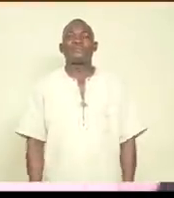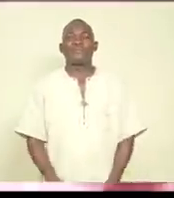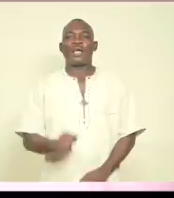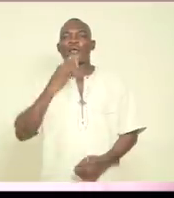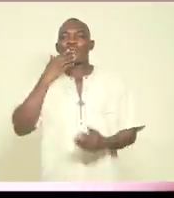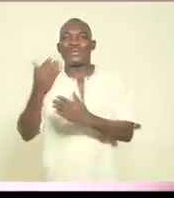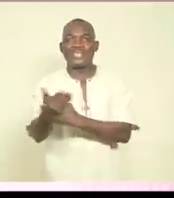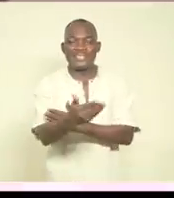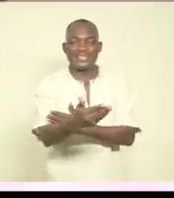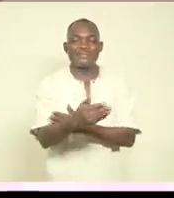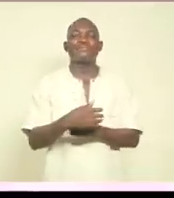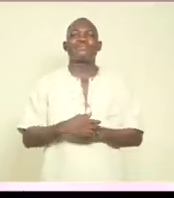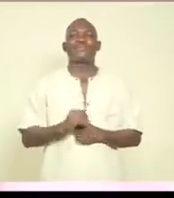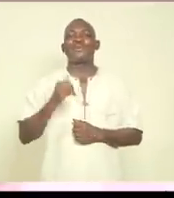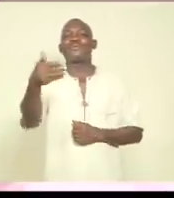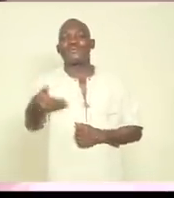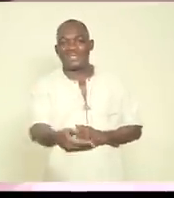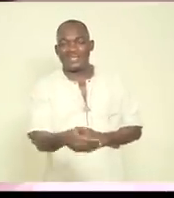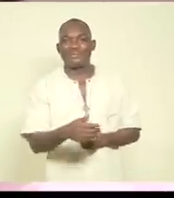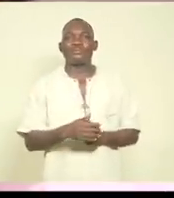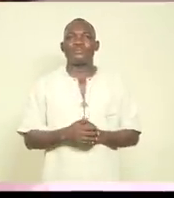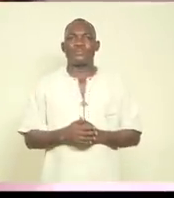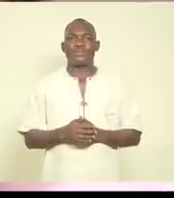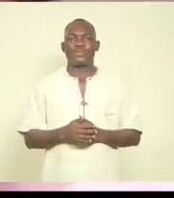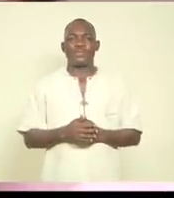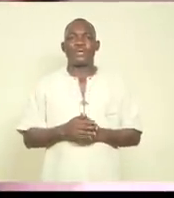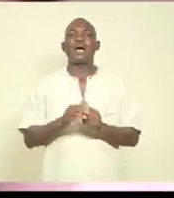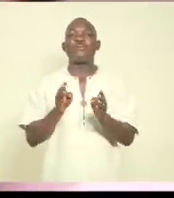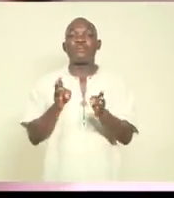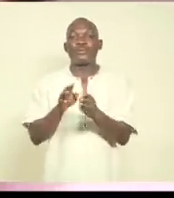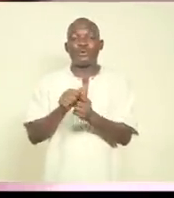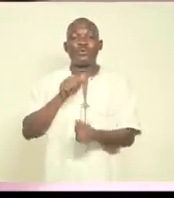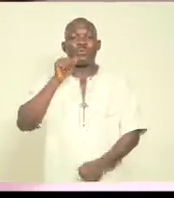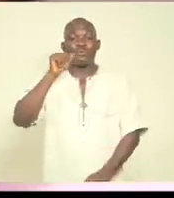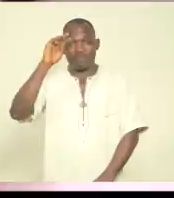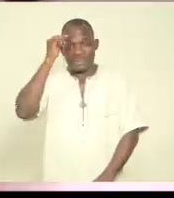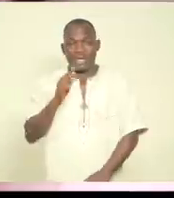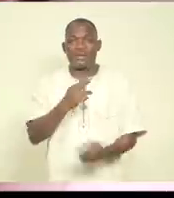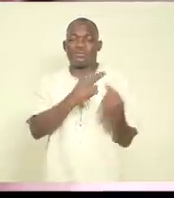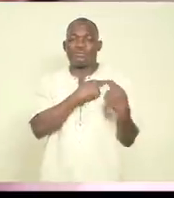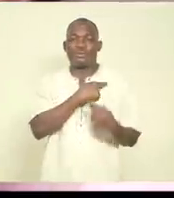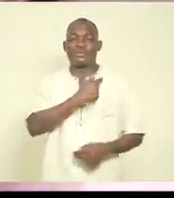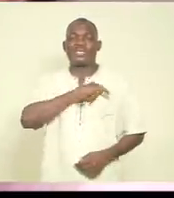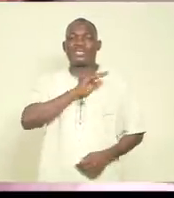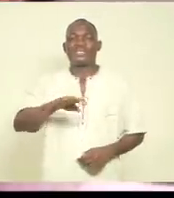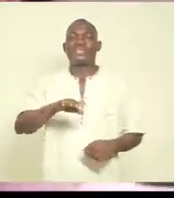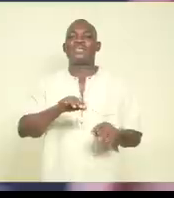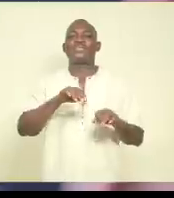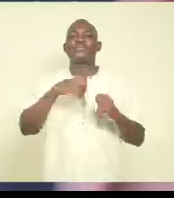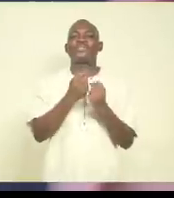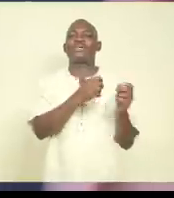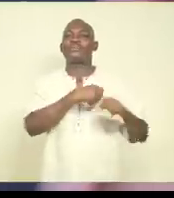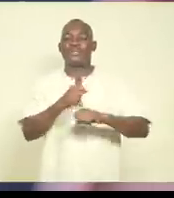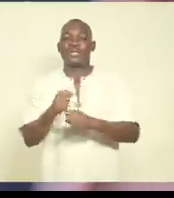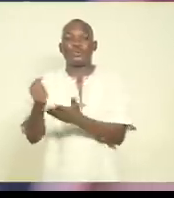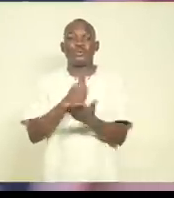Good morning, Koko. Good morning to IC. So you have a meeting with the Minister for Gender, Children and Social Protection. You have 6 documents waiting for